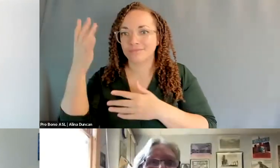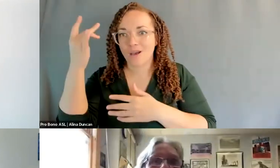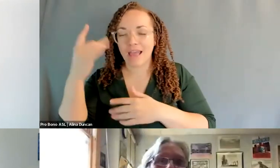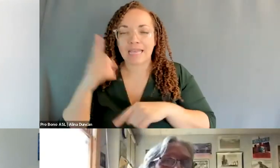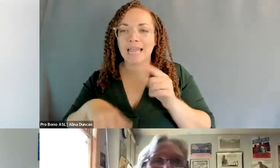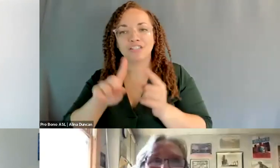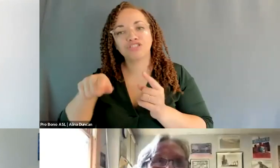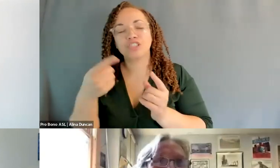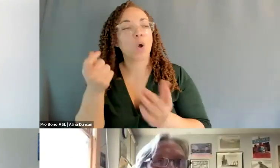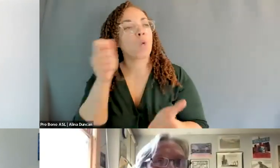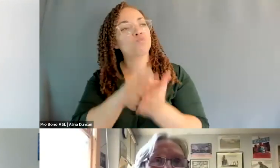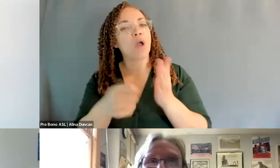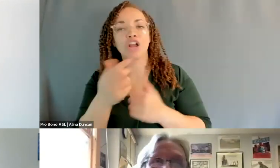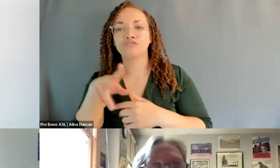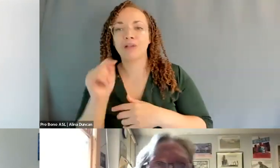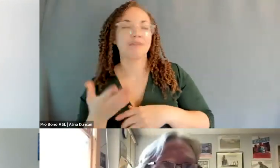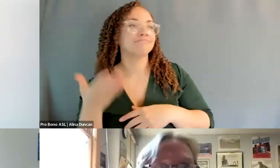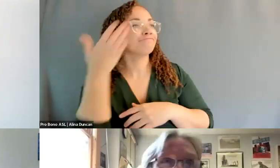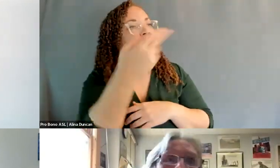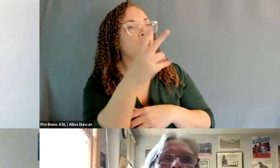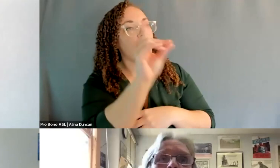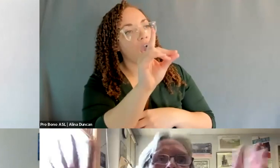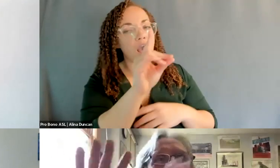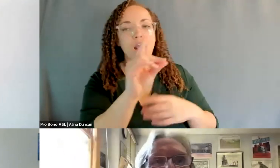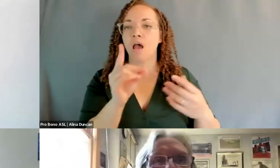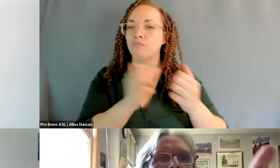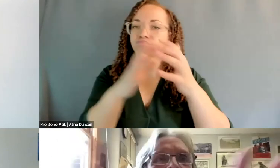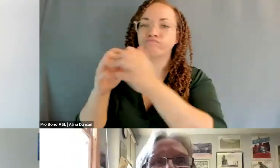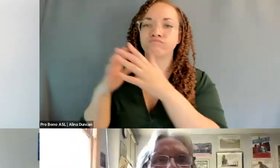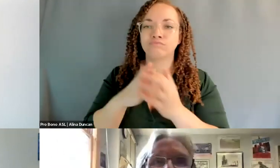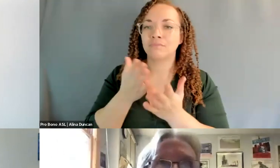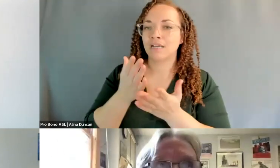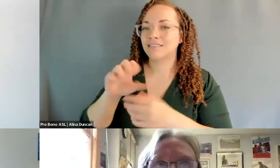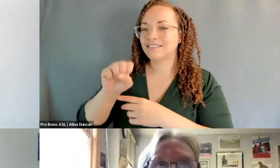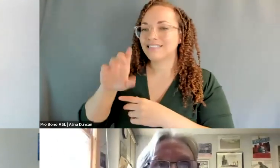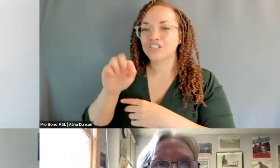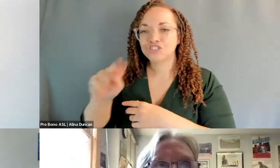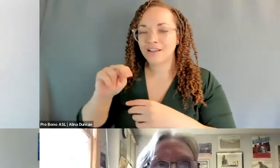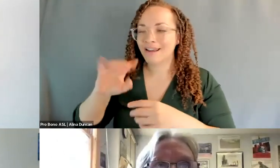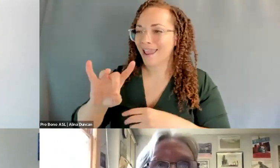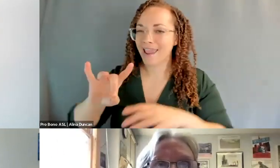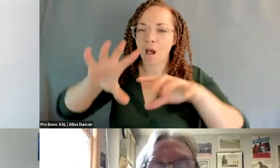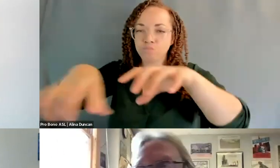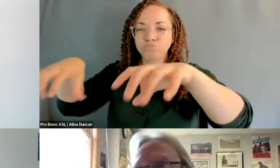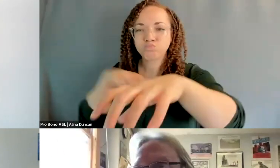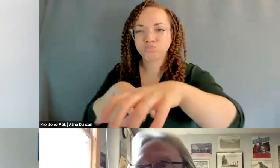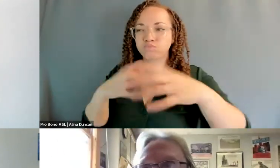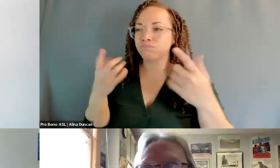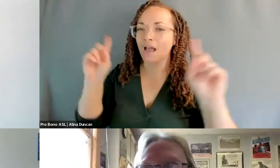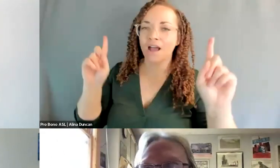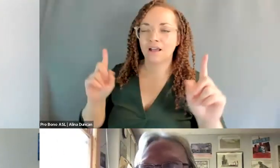and get a bunch of project-based Section 8s and do a project. Like, we don't need to make it as complicated as we do.